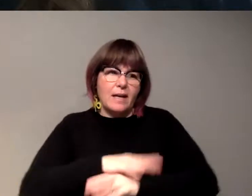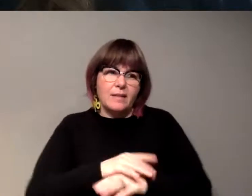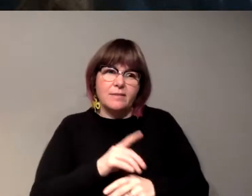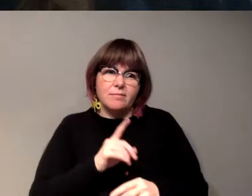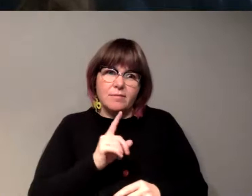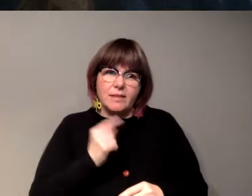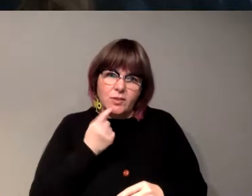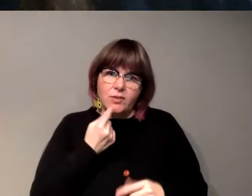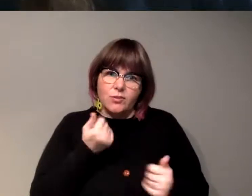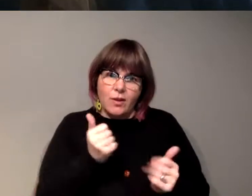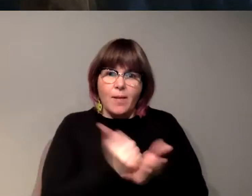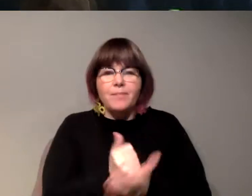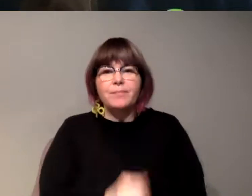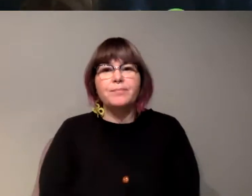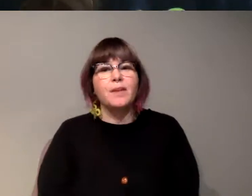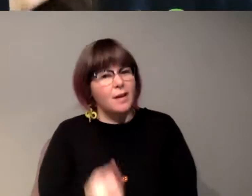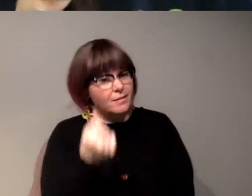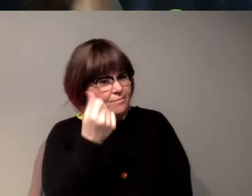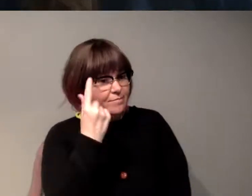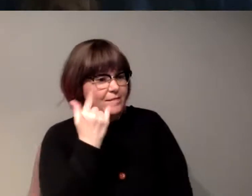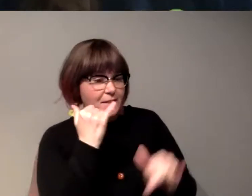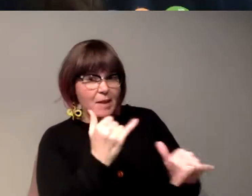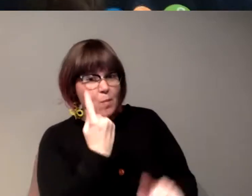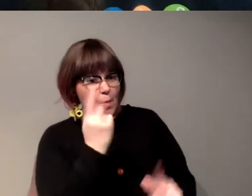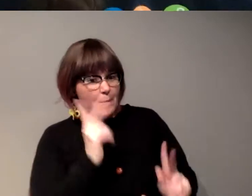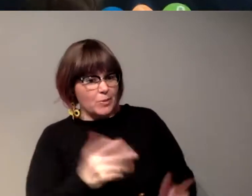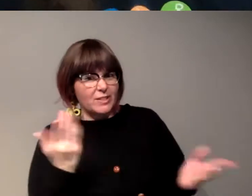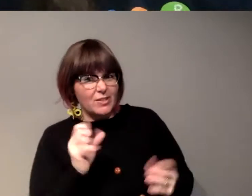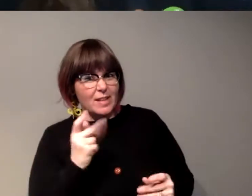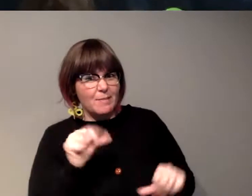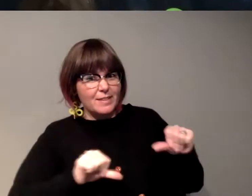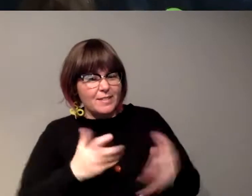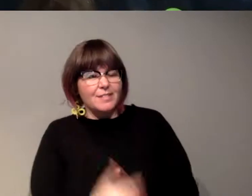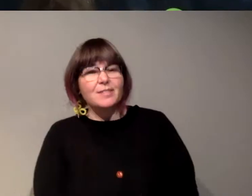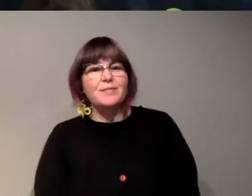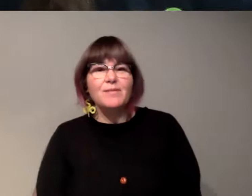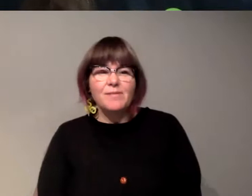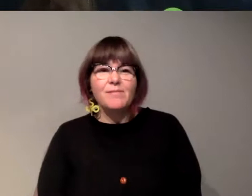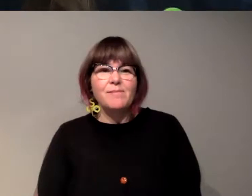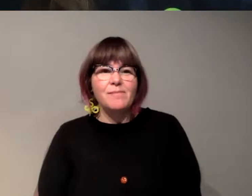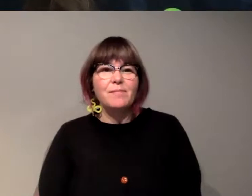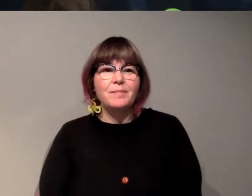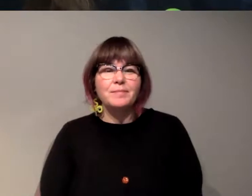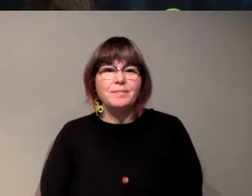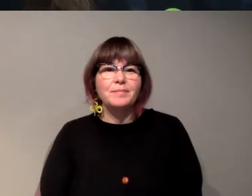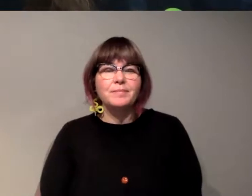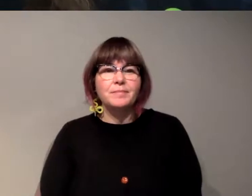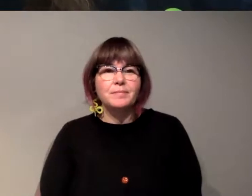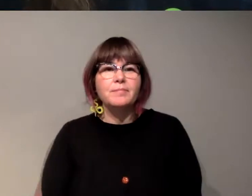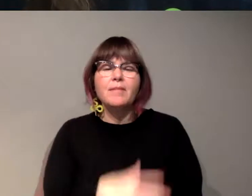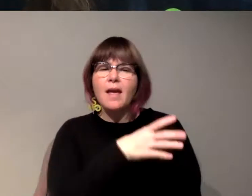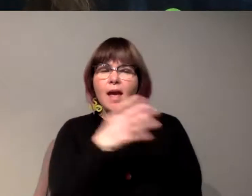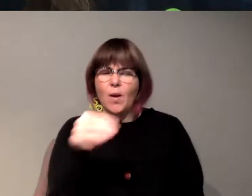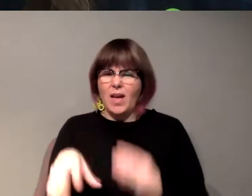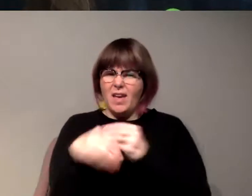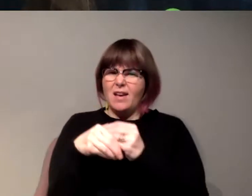help. I relate to that. There's just one person working in the Skype scientist. Yeah, so, exactly. Relate. And just to